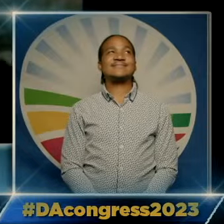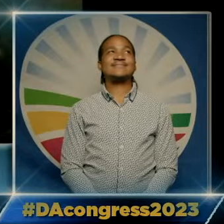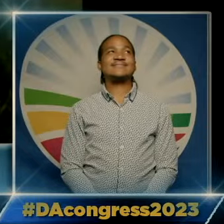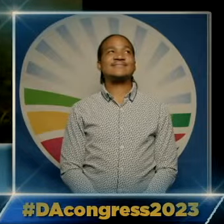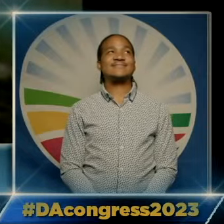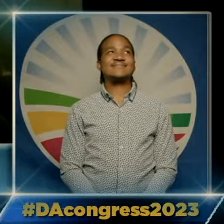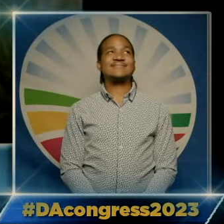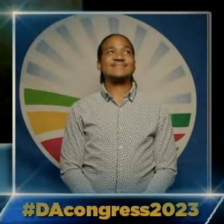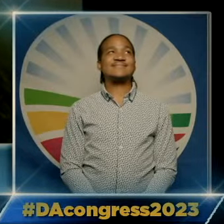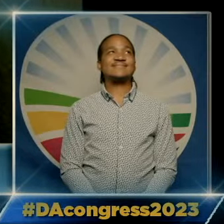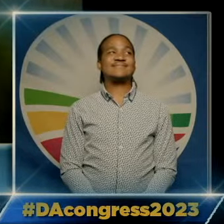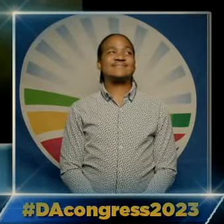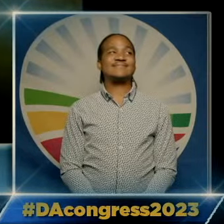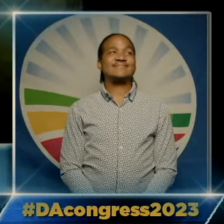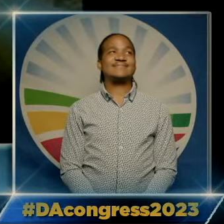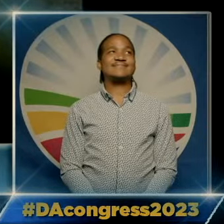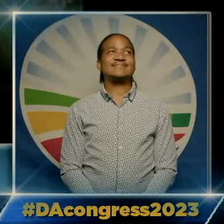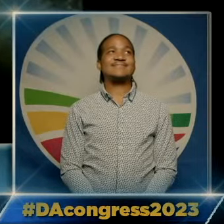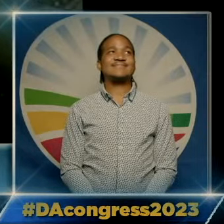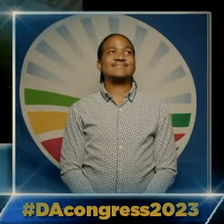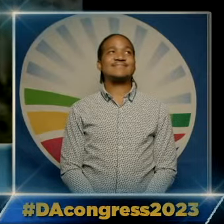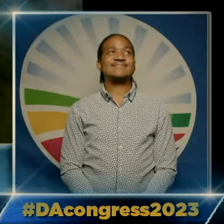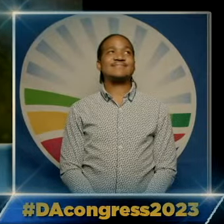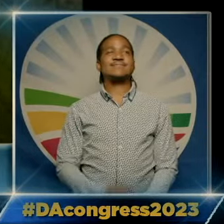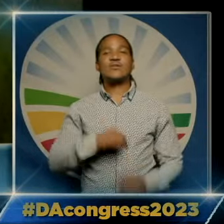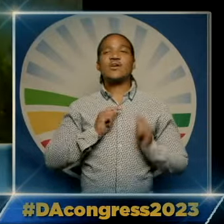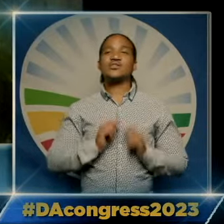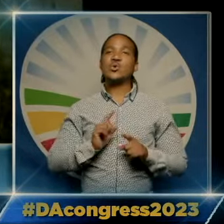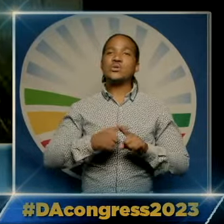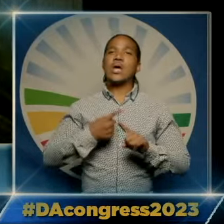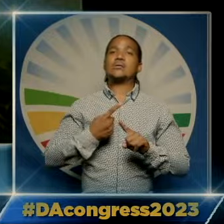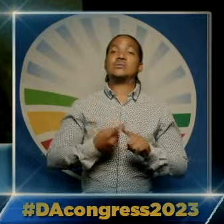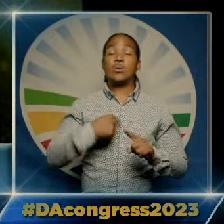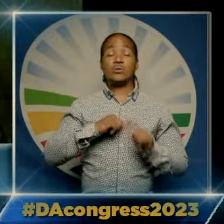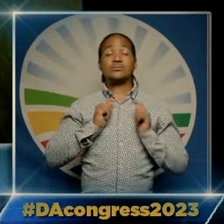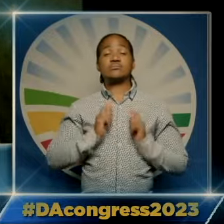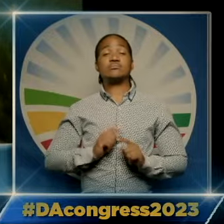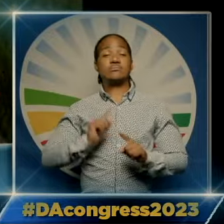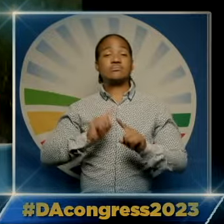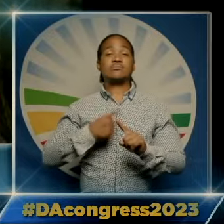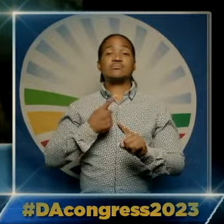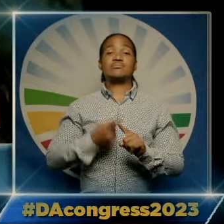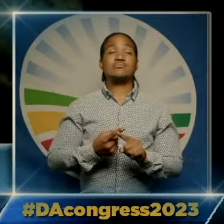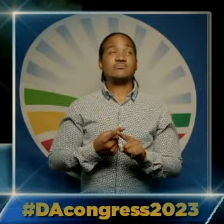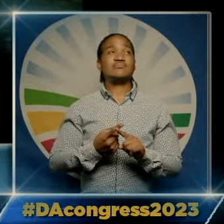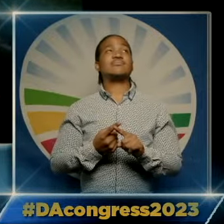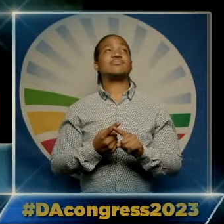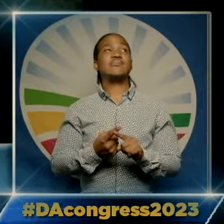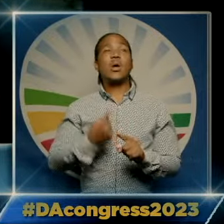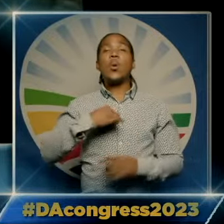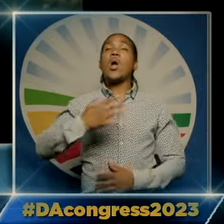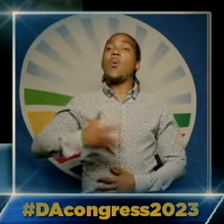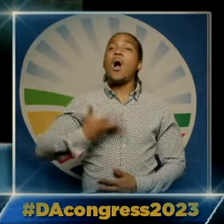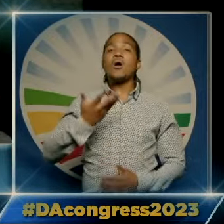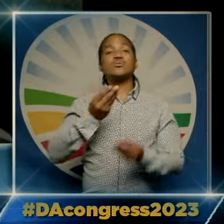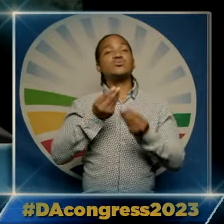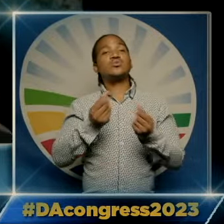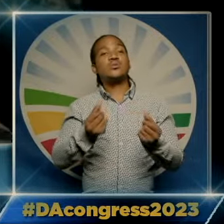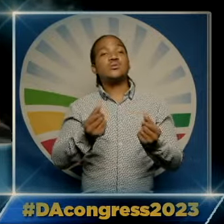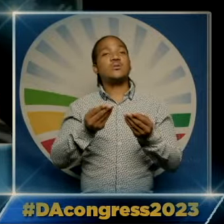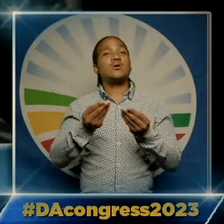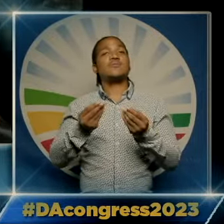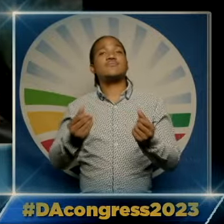die change. Wie nie dat die vote, my mense jumpie. We're tired of excuses. People want solutions. Nou kyk